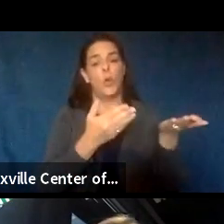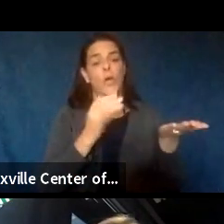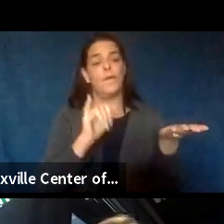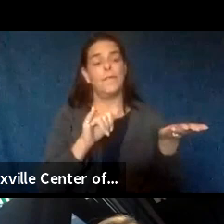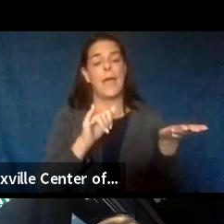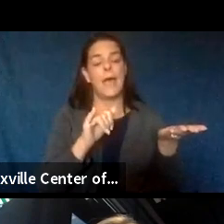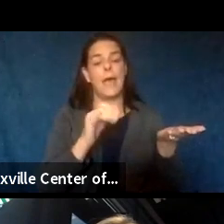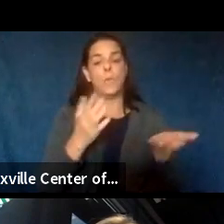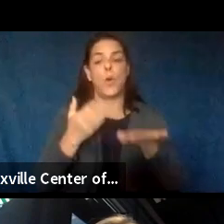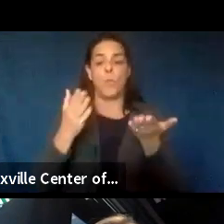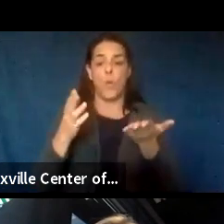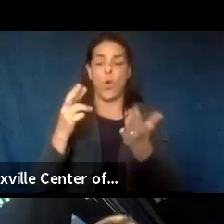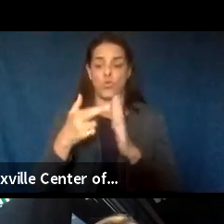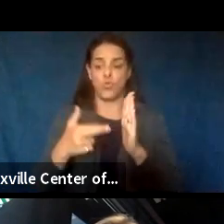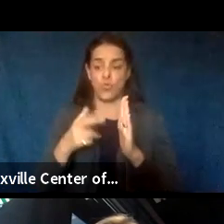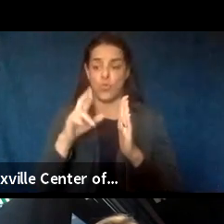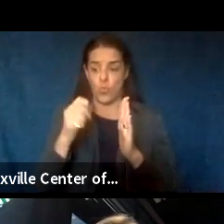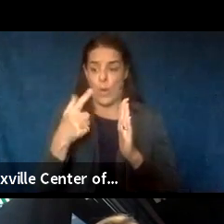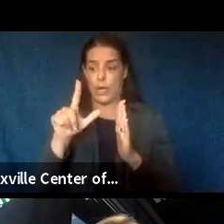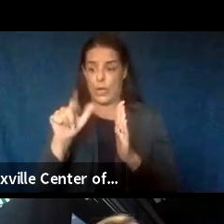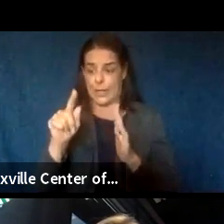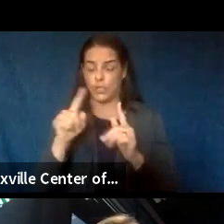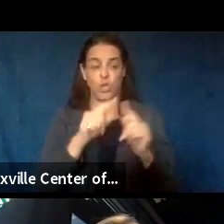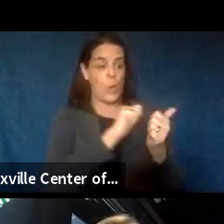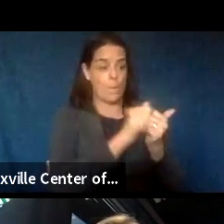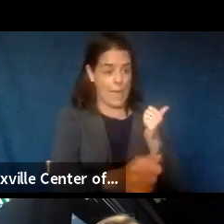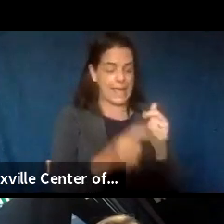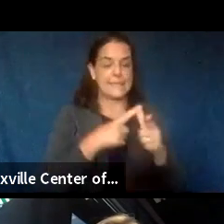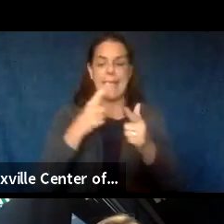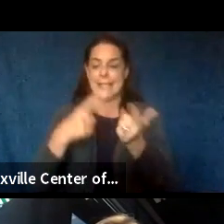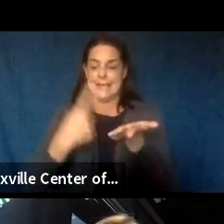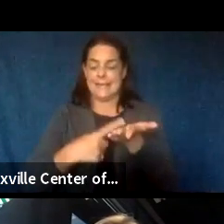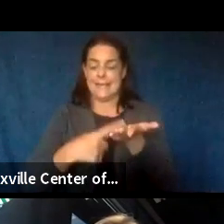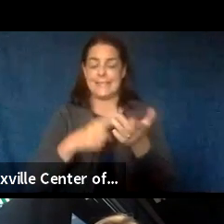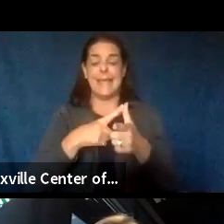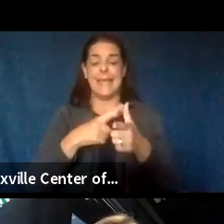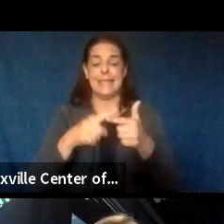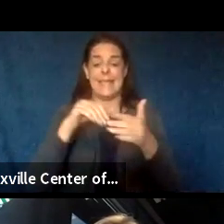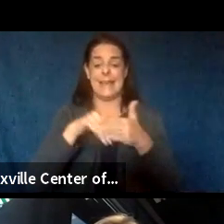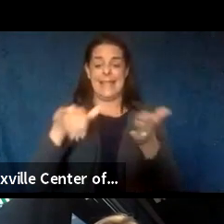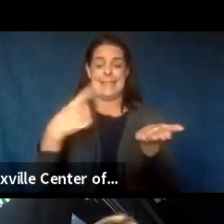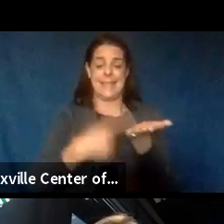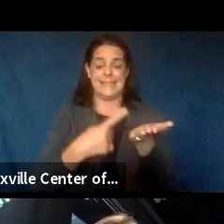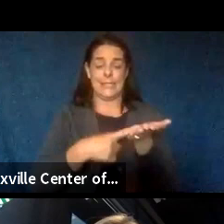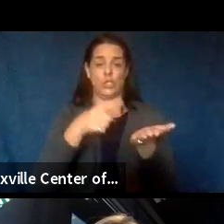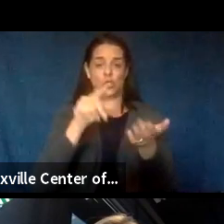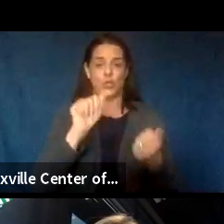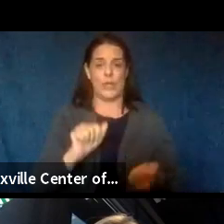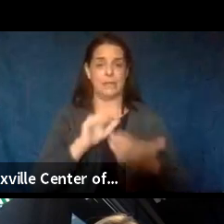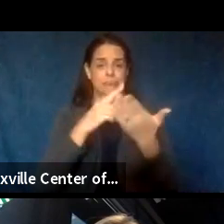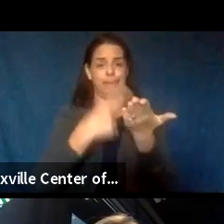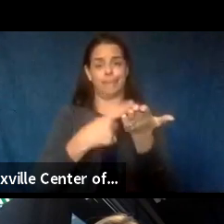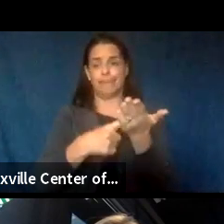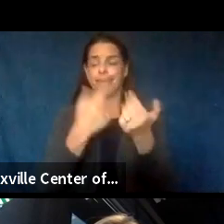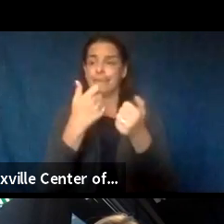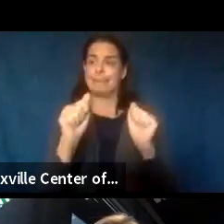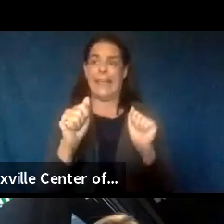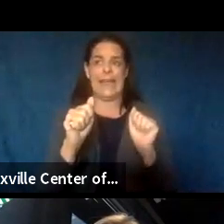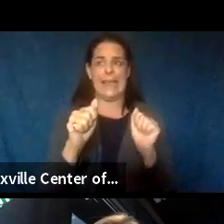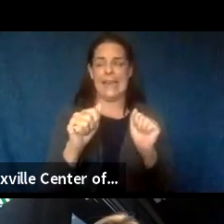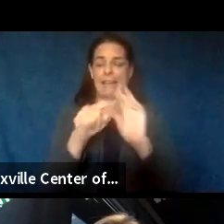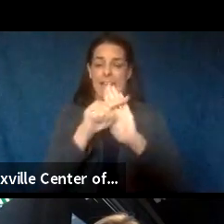regulation to pass and then have a discussion. And in that discussion, of course, you can address any perceived shortcomings